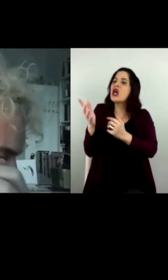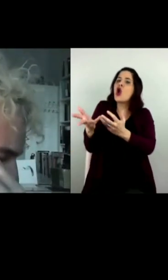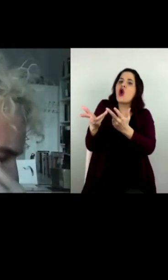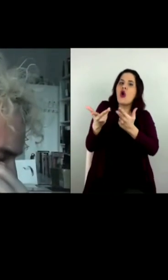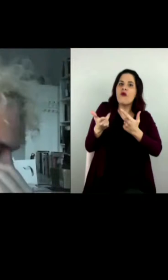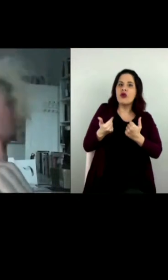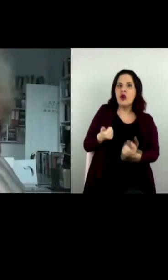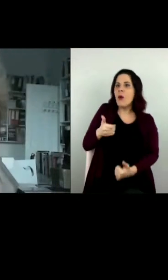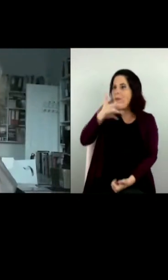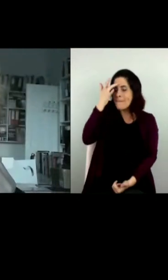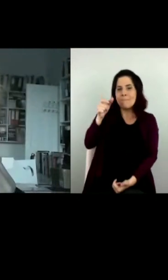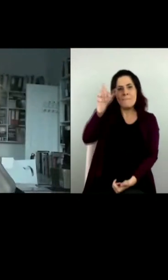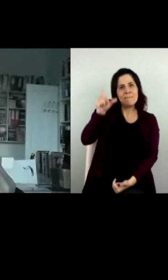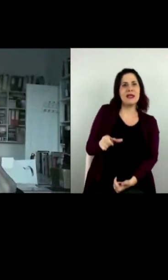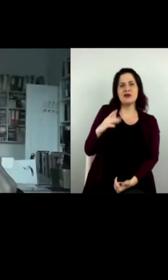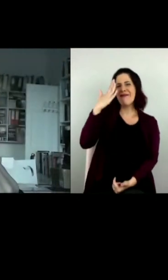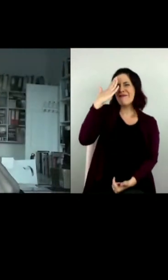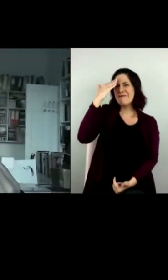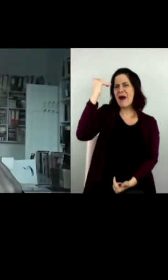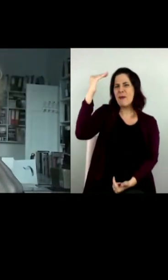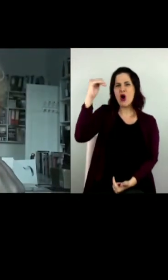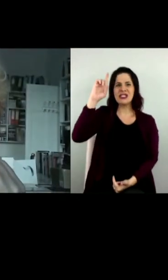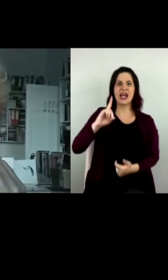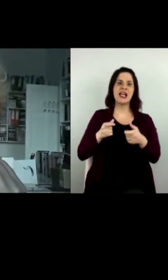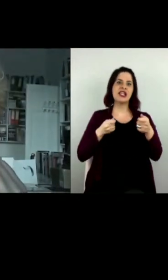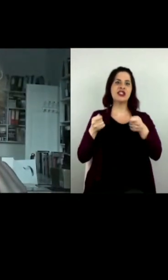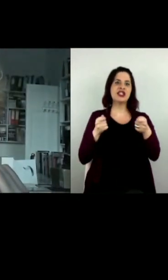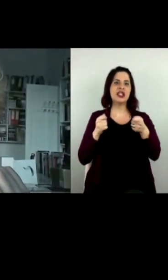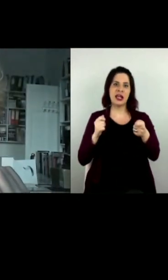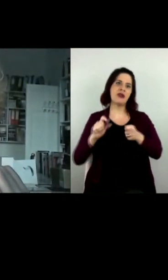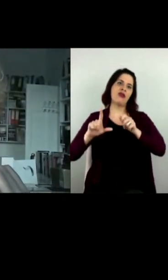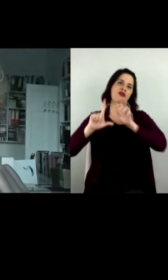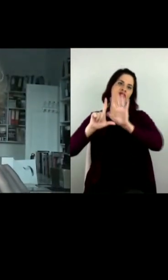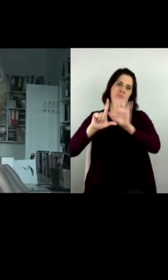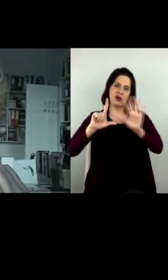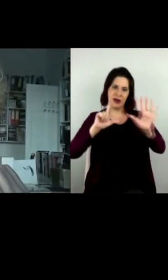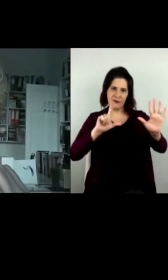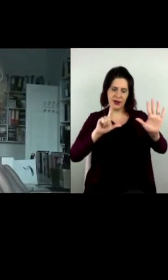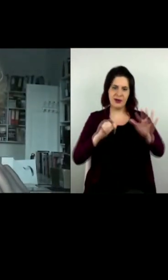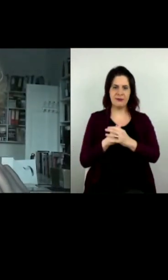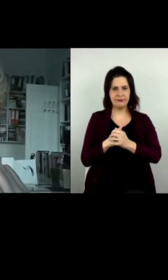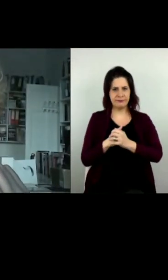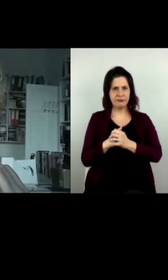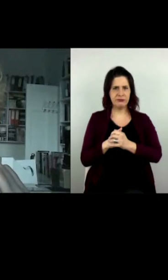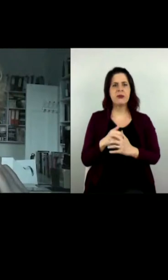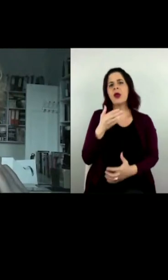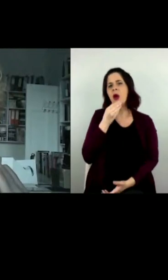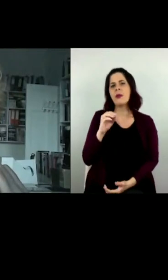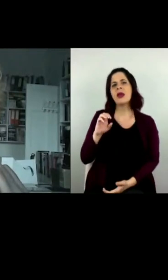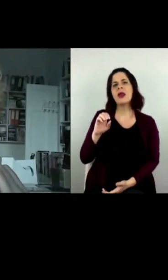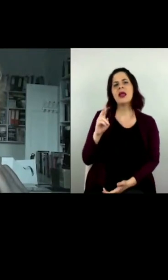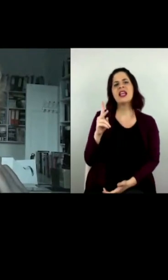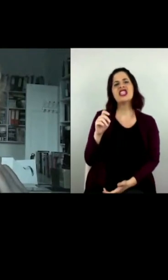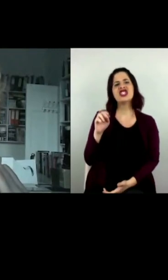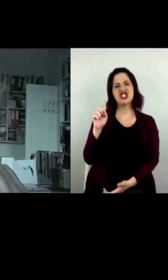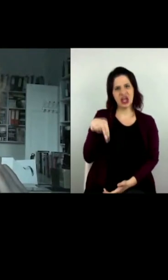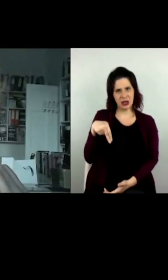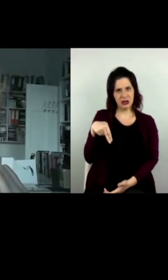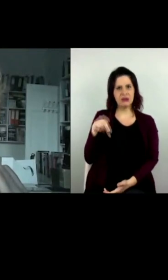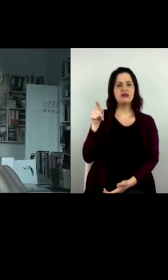photography, Christopher Doyle, to shoot the film with you. I'd like to ask you, first, why? Yeah. And